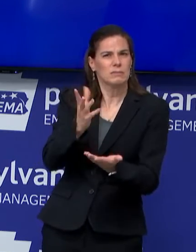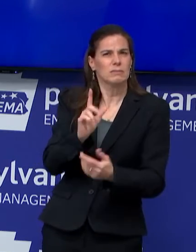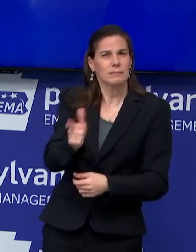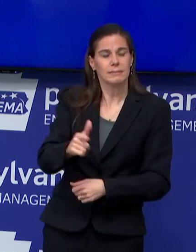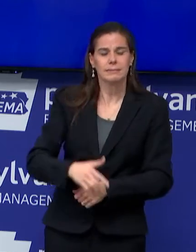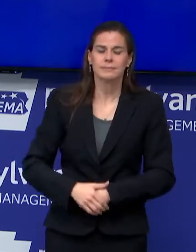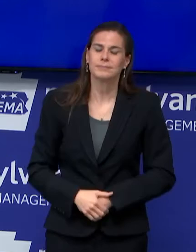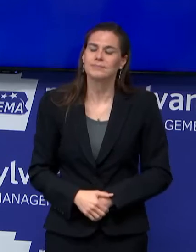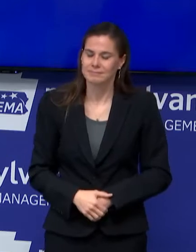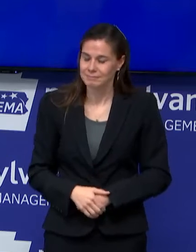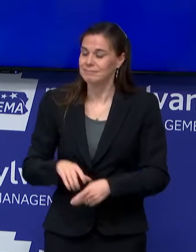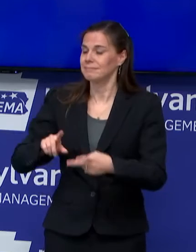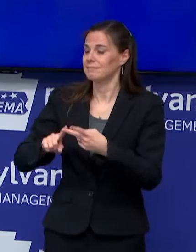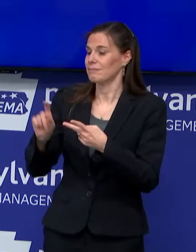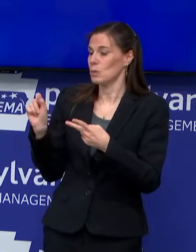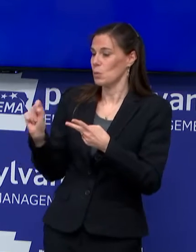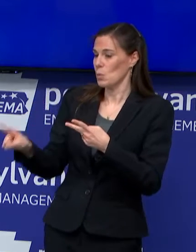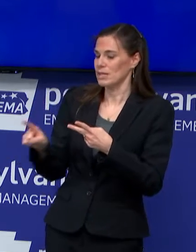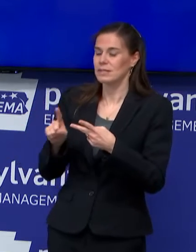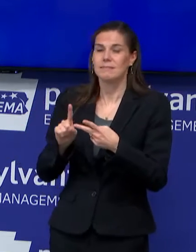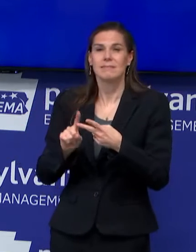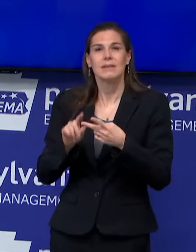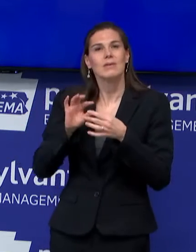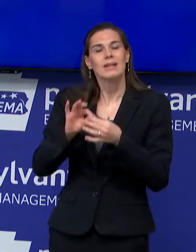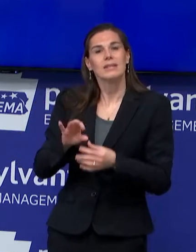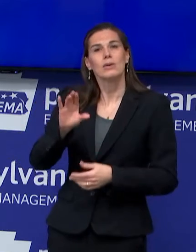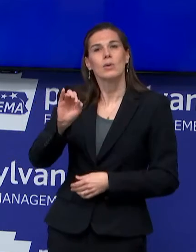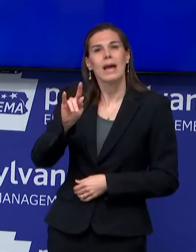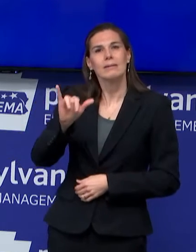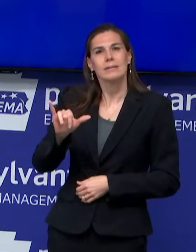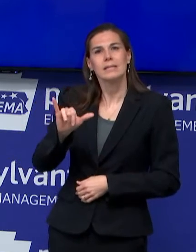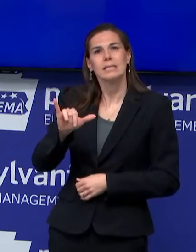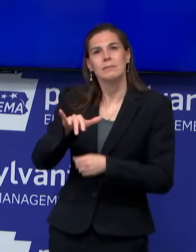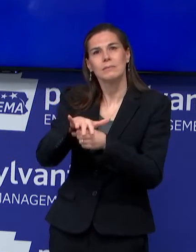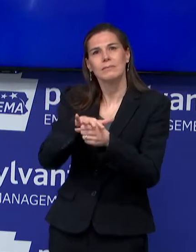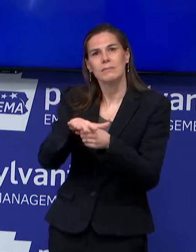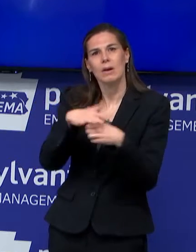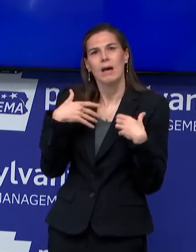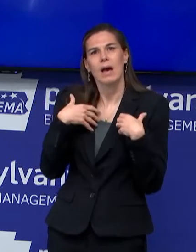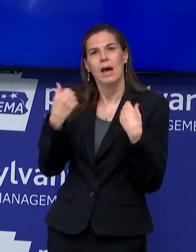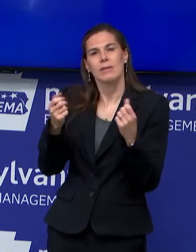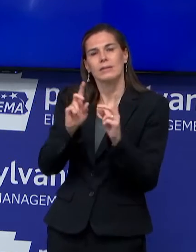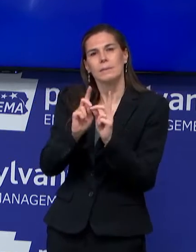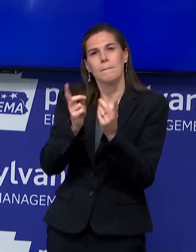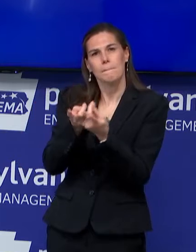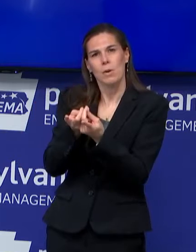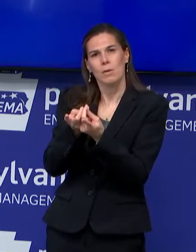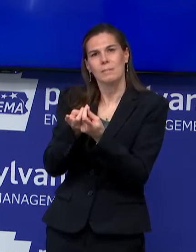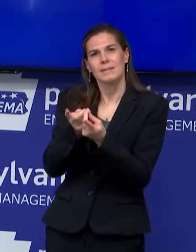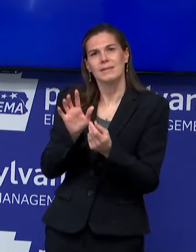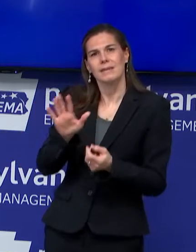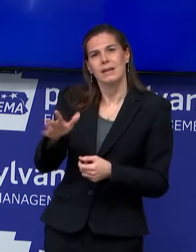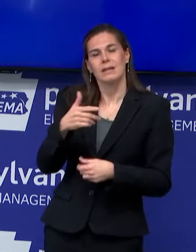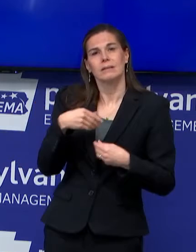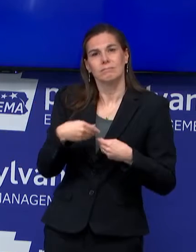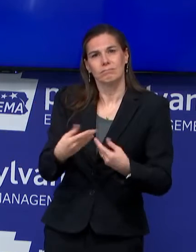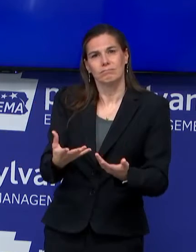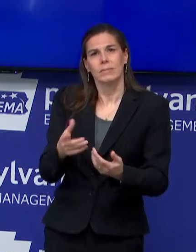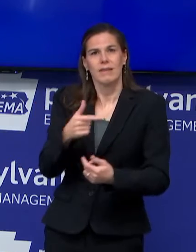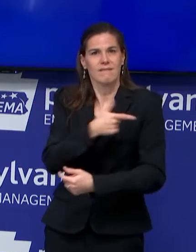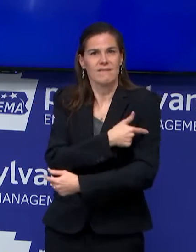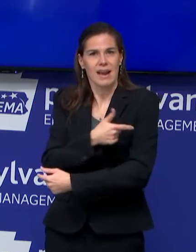And my other question was related to county municipal health departments centralizing their distribution of the